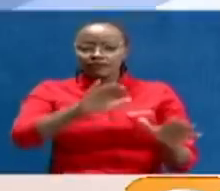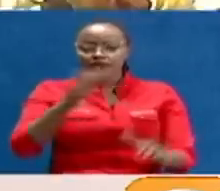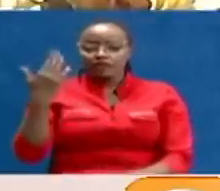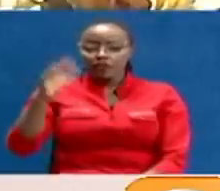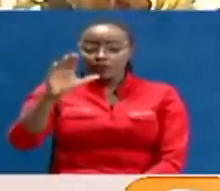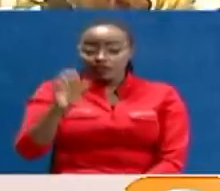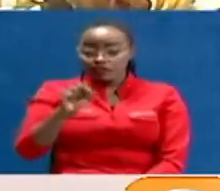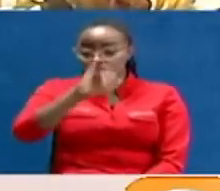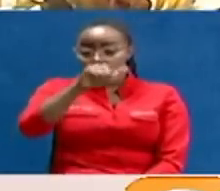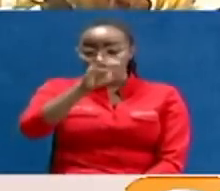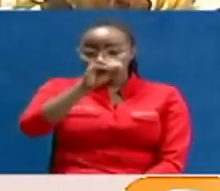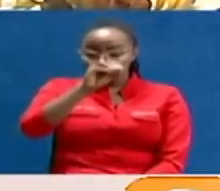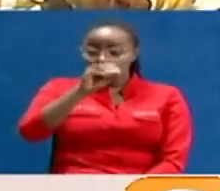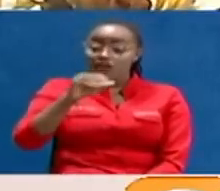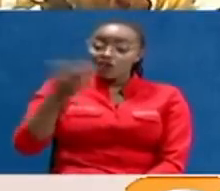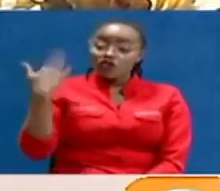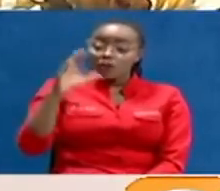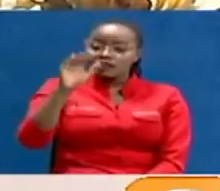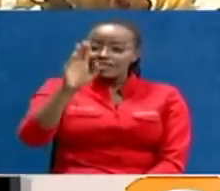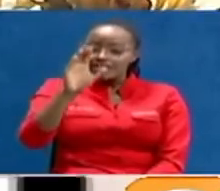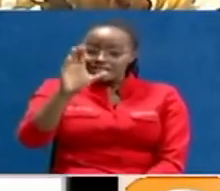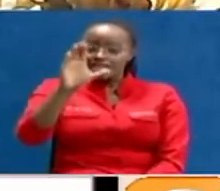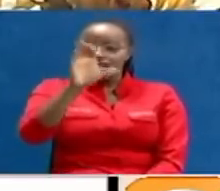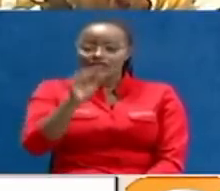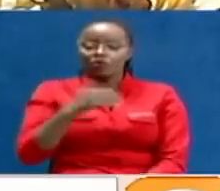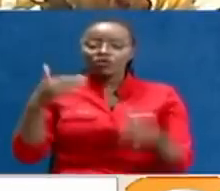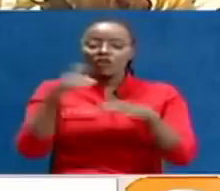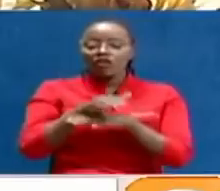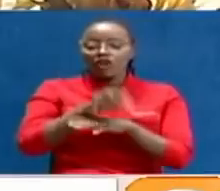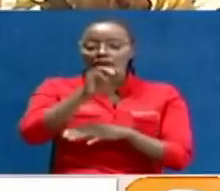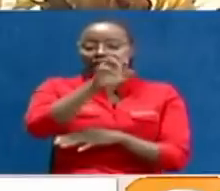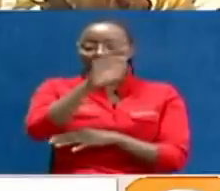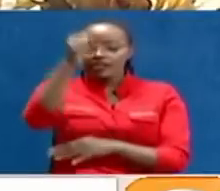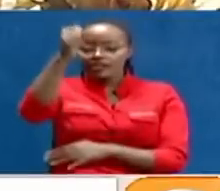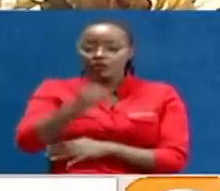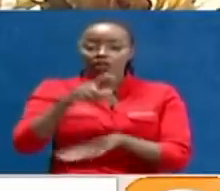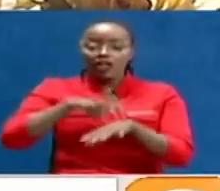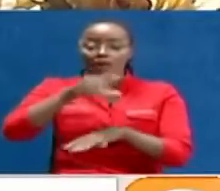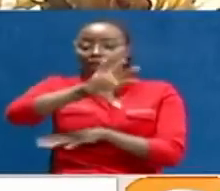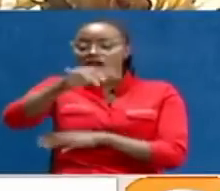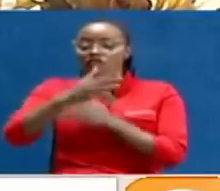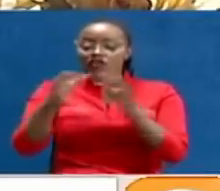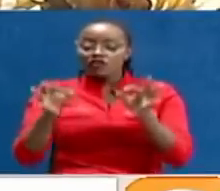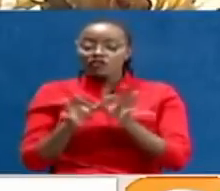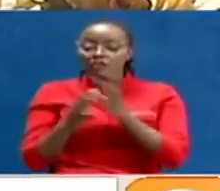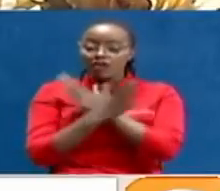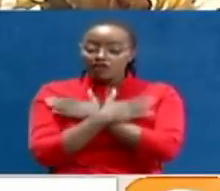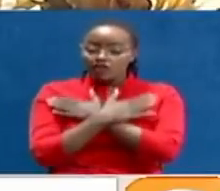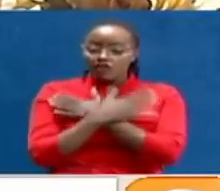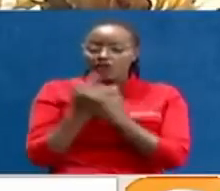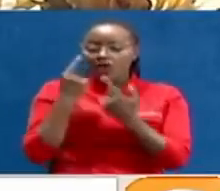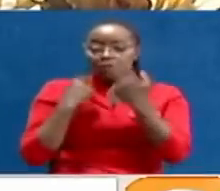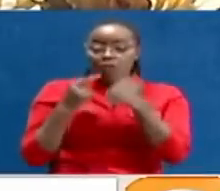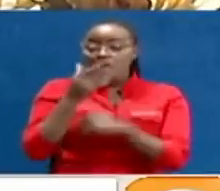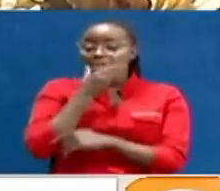Former Cabinet Minister Joe Nyaga was today laid to rest at his rural home in Mbeere South, that's in Embu County. Family, friends and relatives